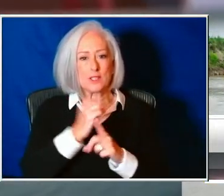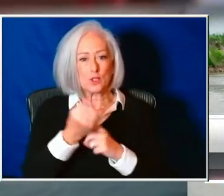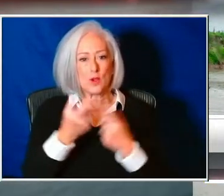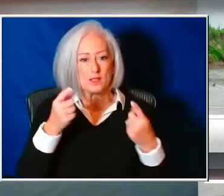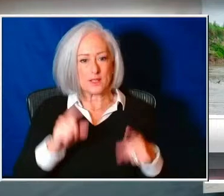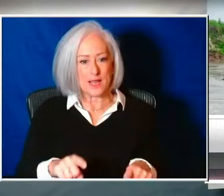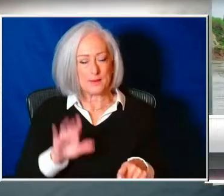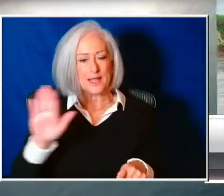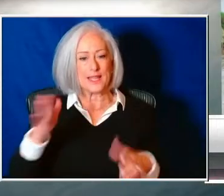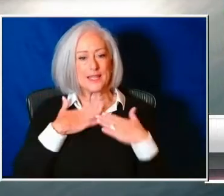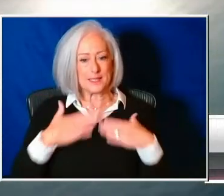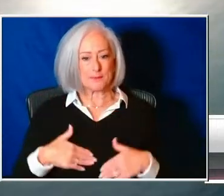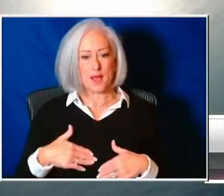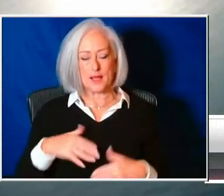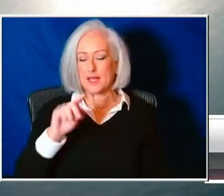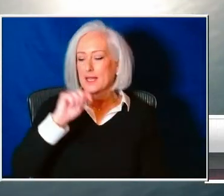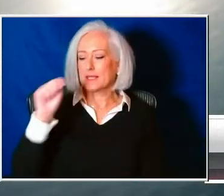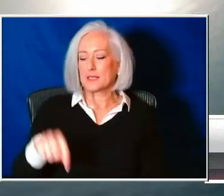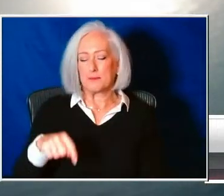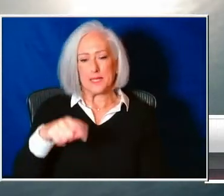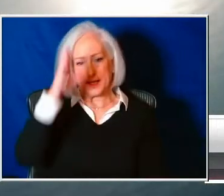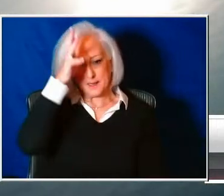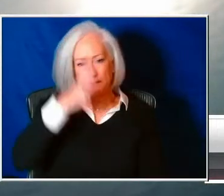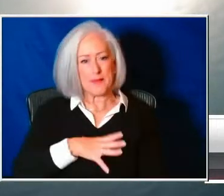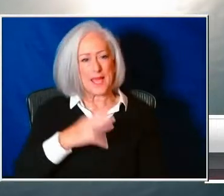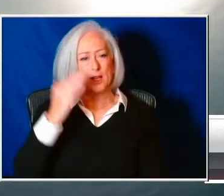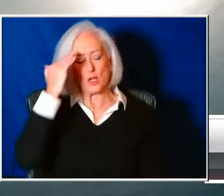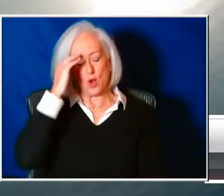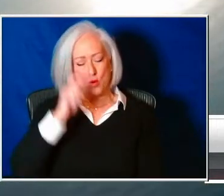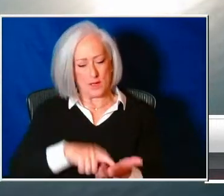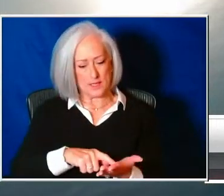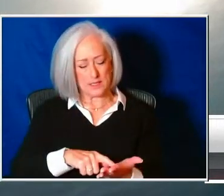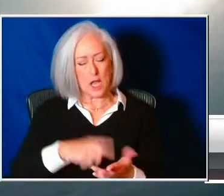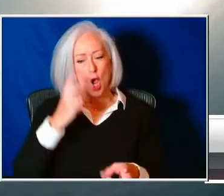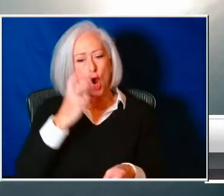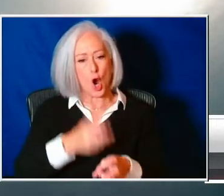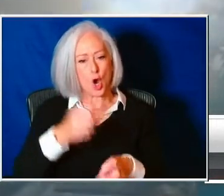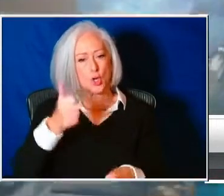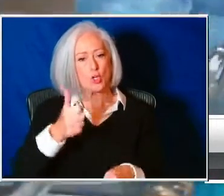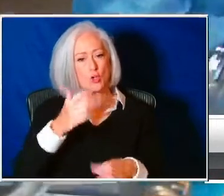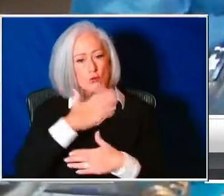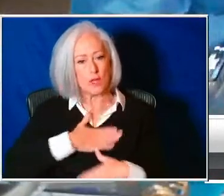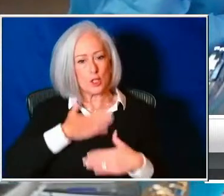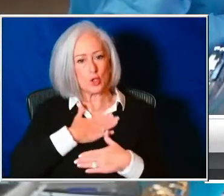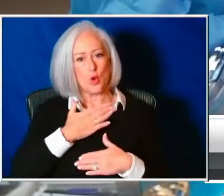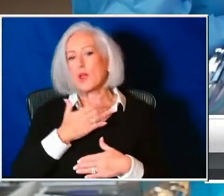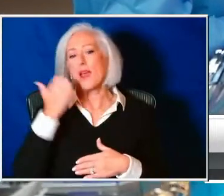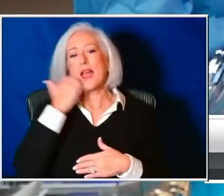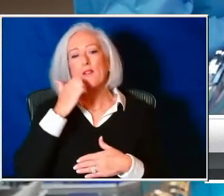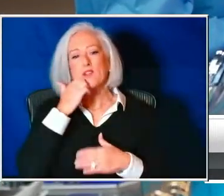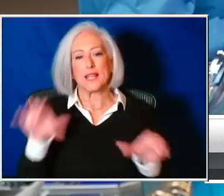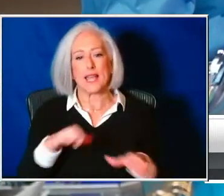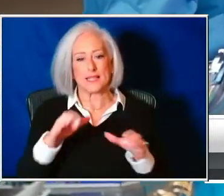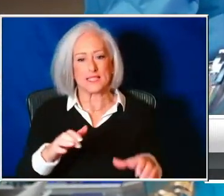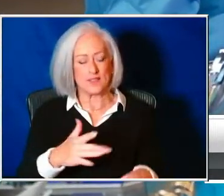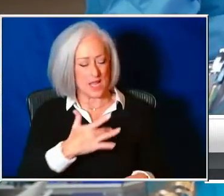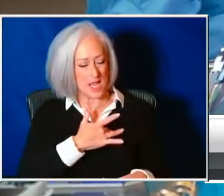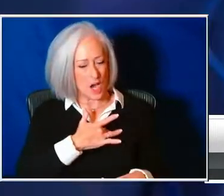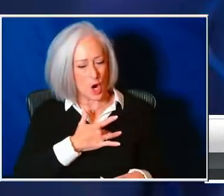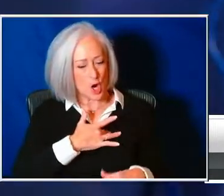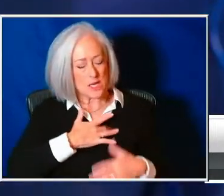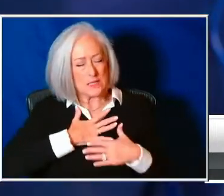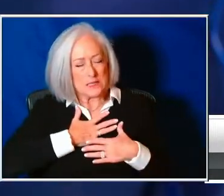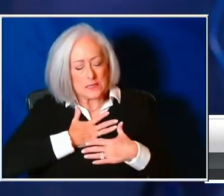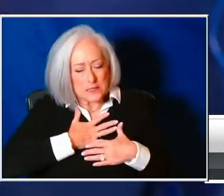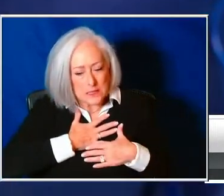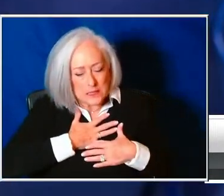a few years ago it was getting tougher for him to enjoy his everyday activities. He had a tightness and a pain in his chest that got so bad he